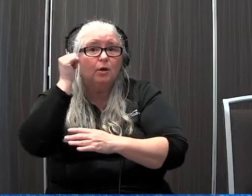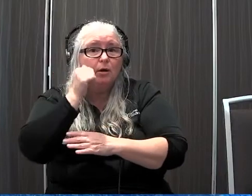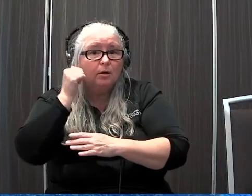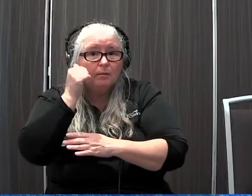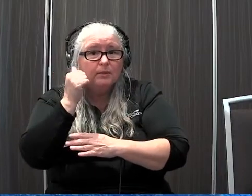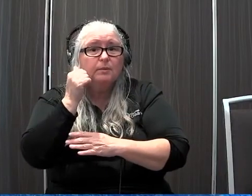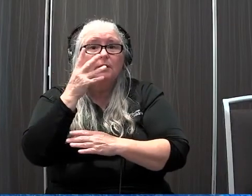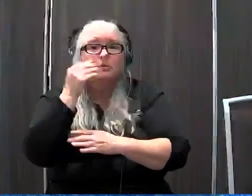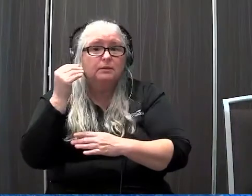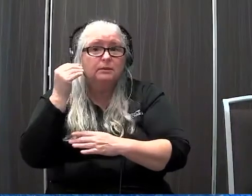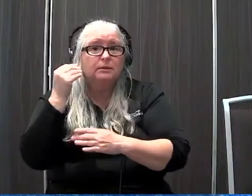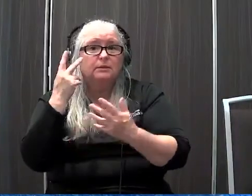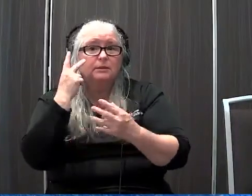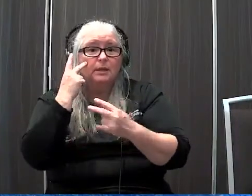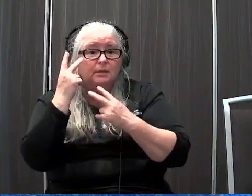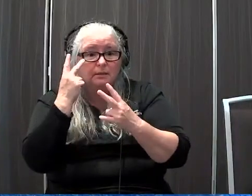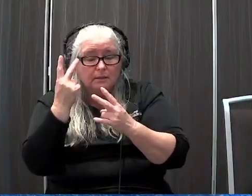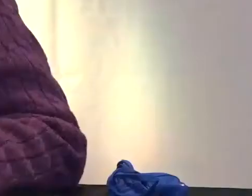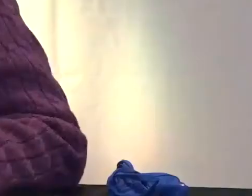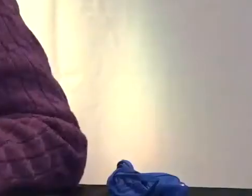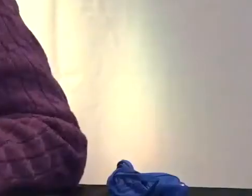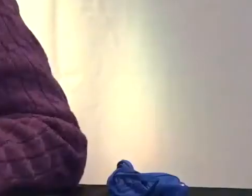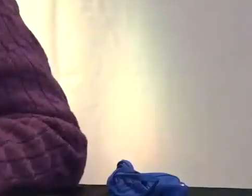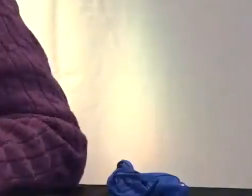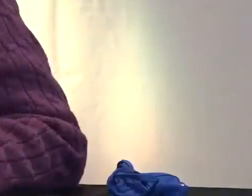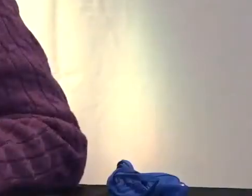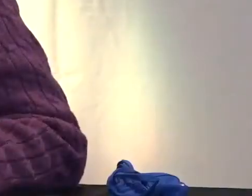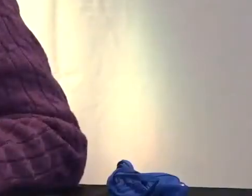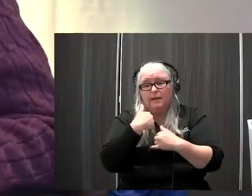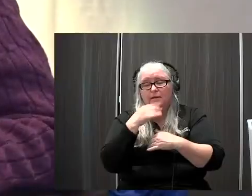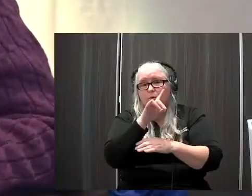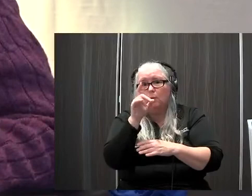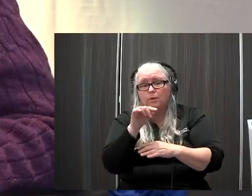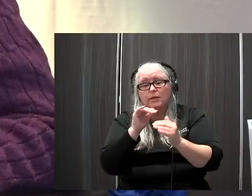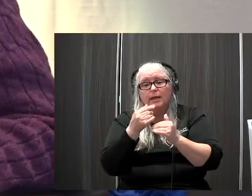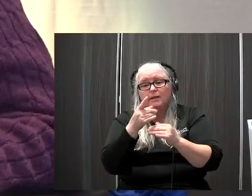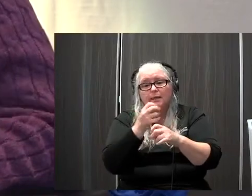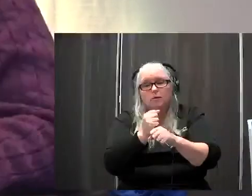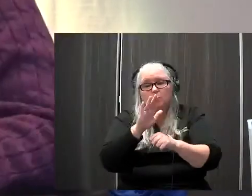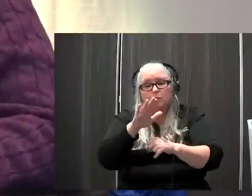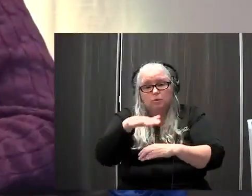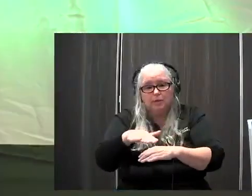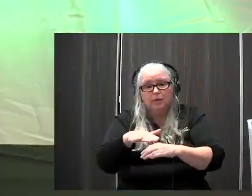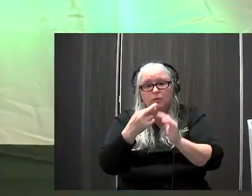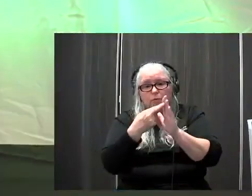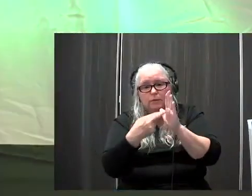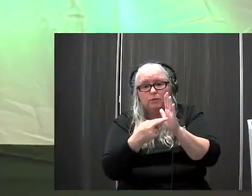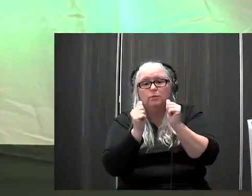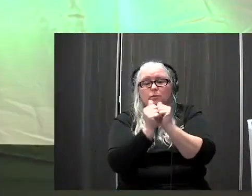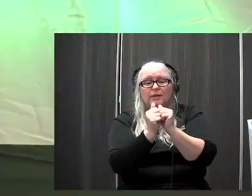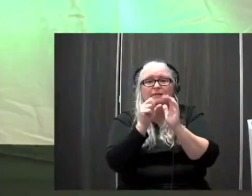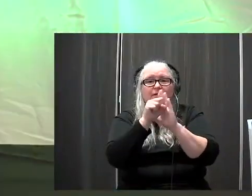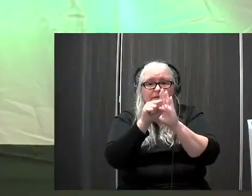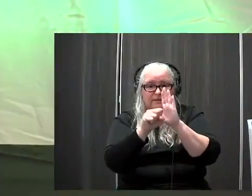as well. We had a question about how to get your child registered with a state deafblind project. Great question. So if you go